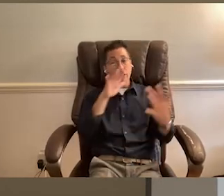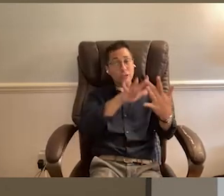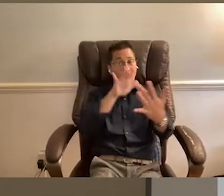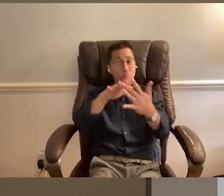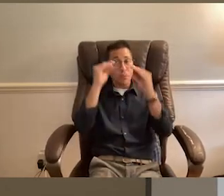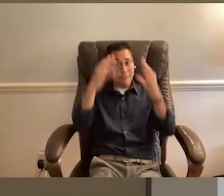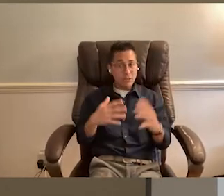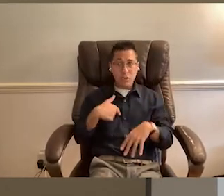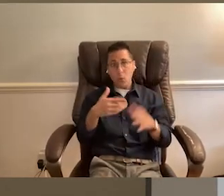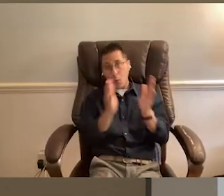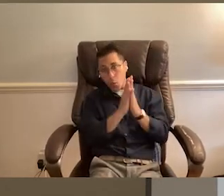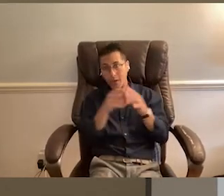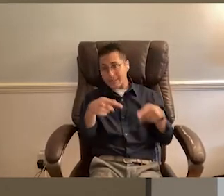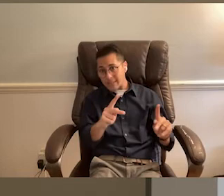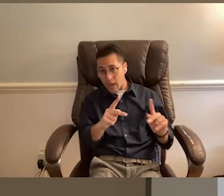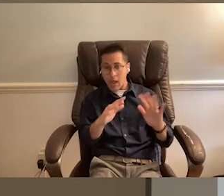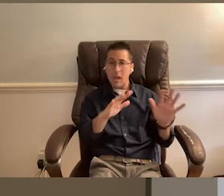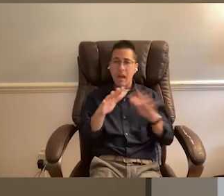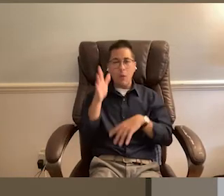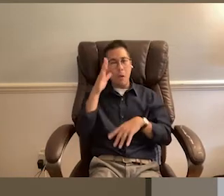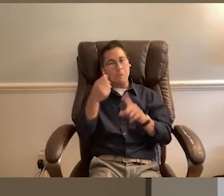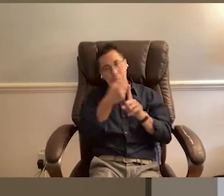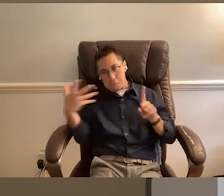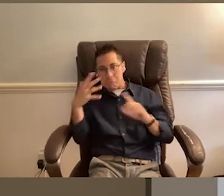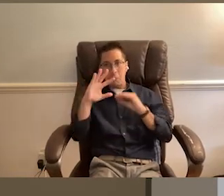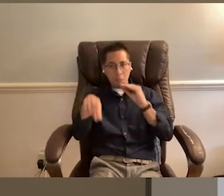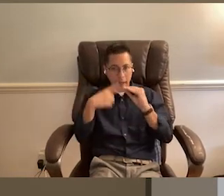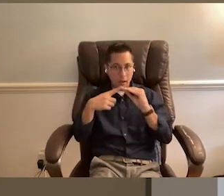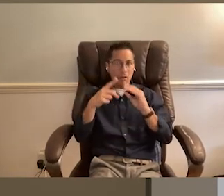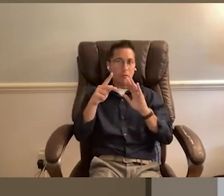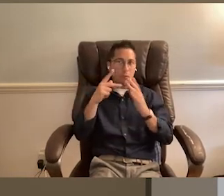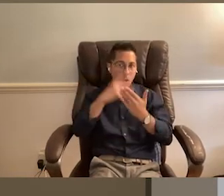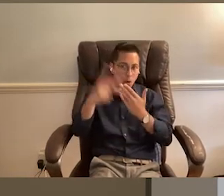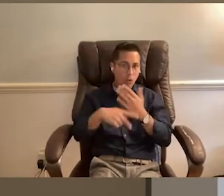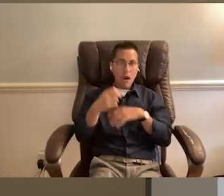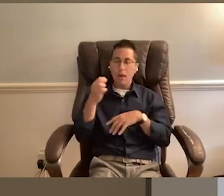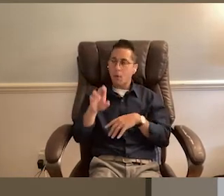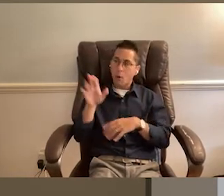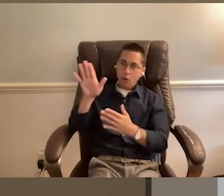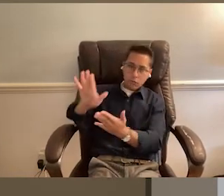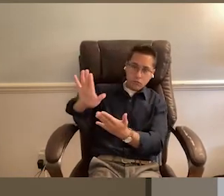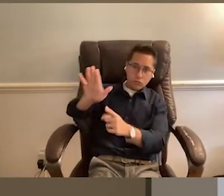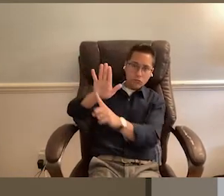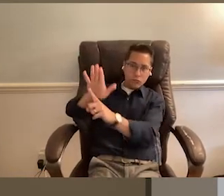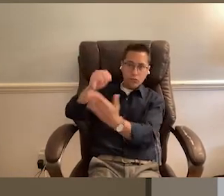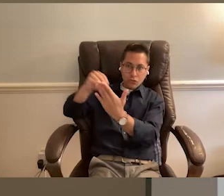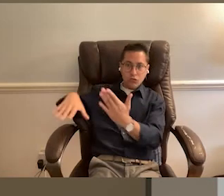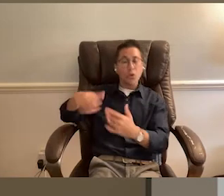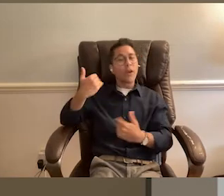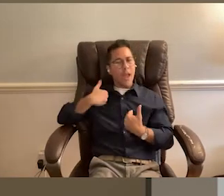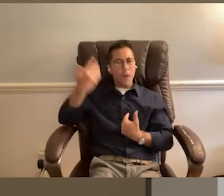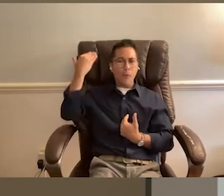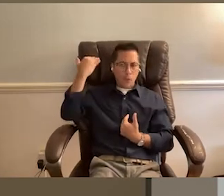5 classes. We go through the course calendar together. A lot of times they'll give me a general, like, I want biology, I want something with sports, I